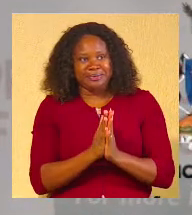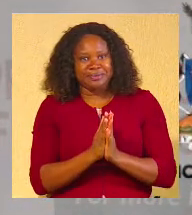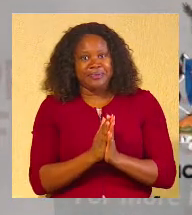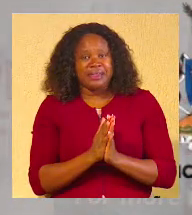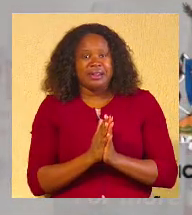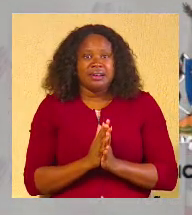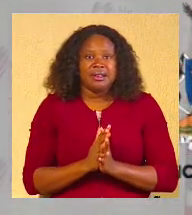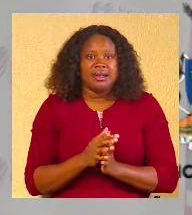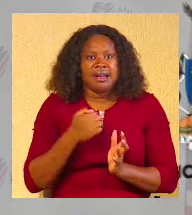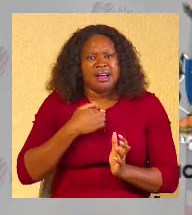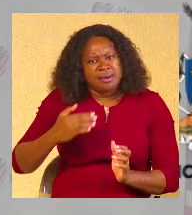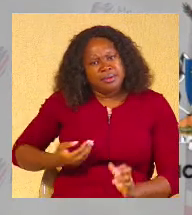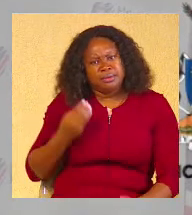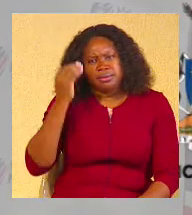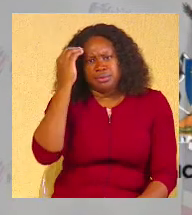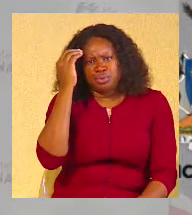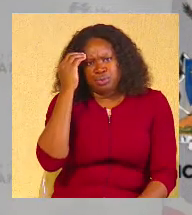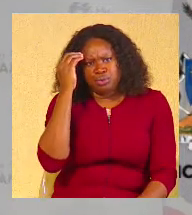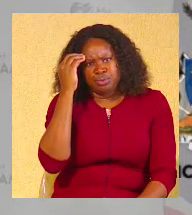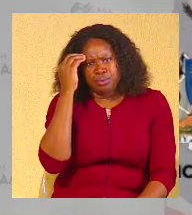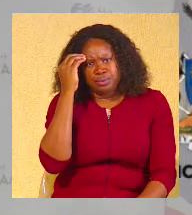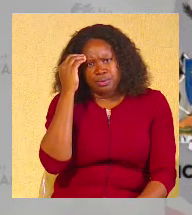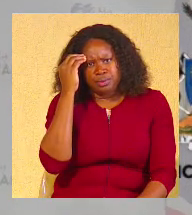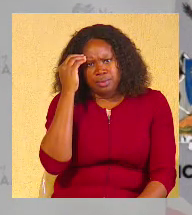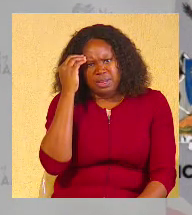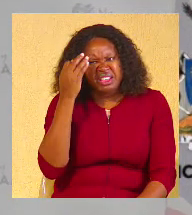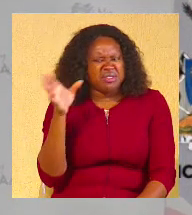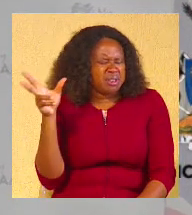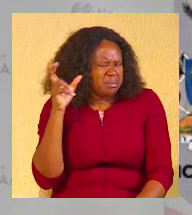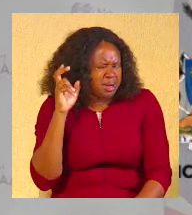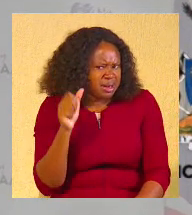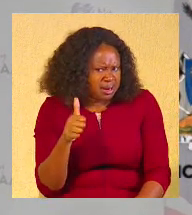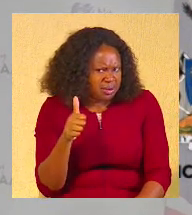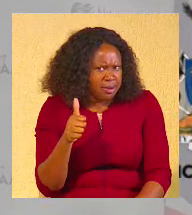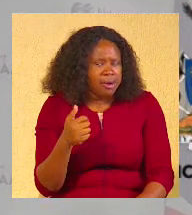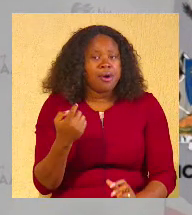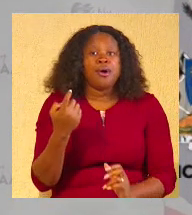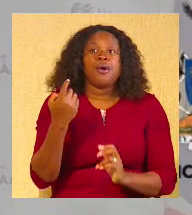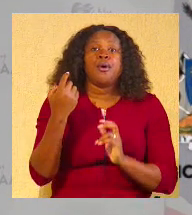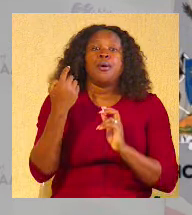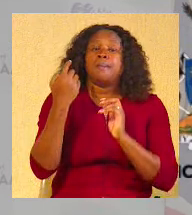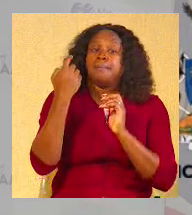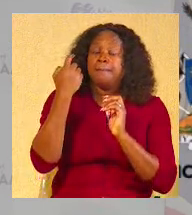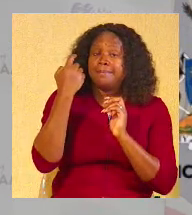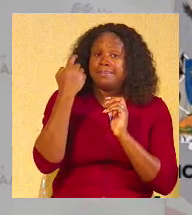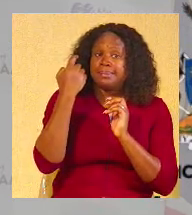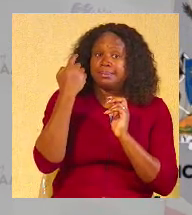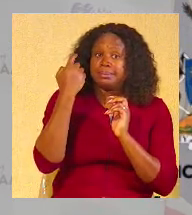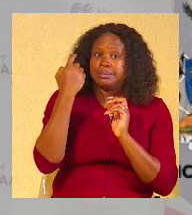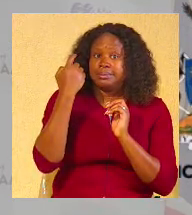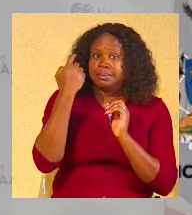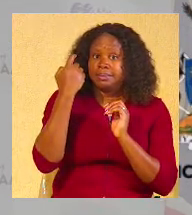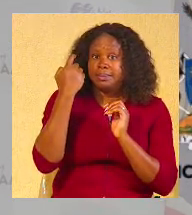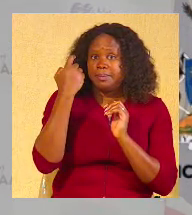only want to know, and if I listen clearly, that the Ministry of Youth and Sport, so it